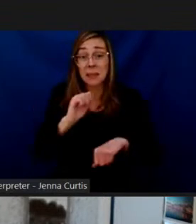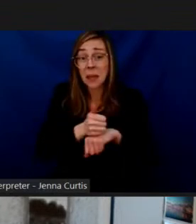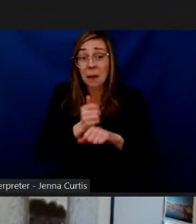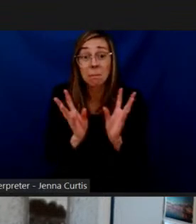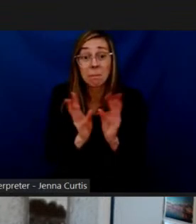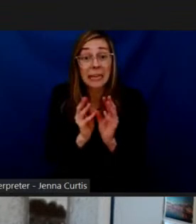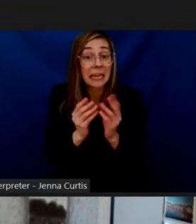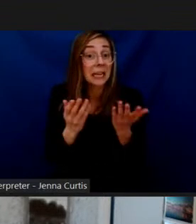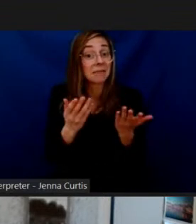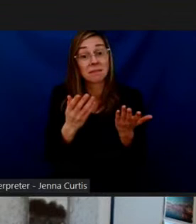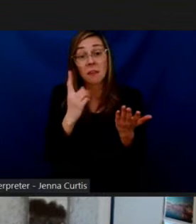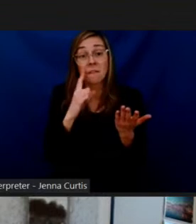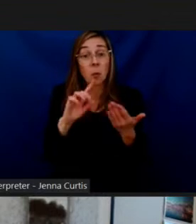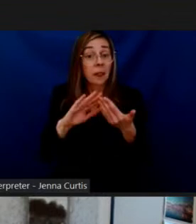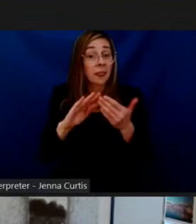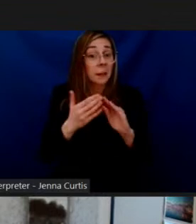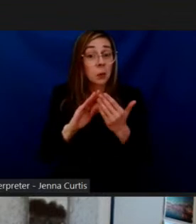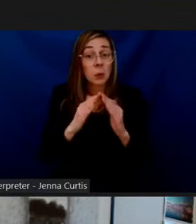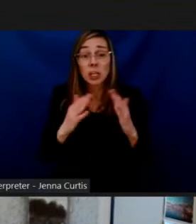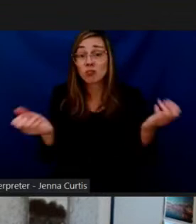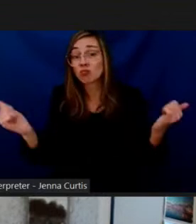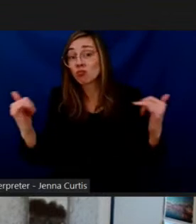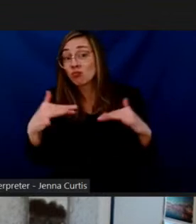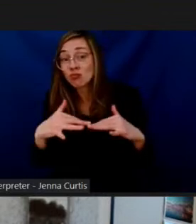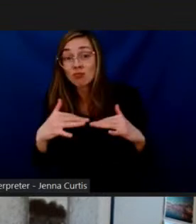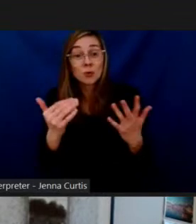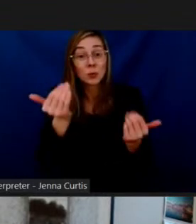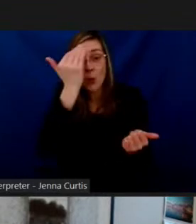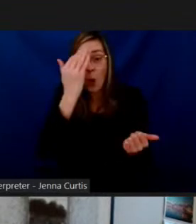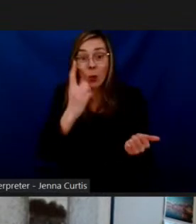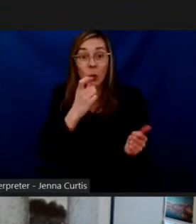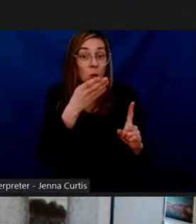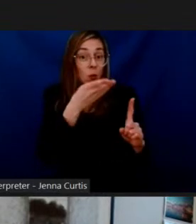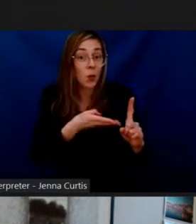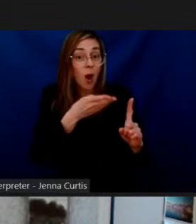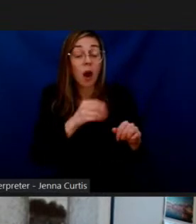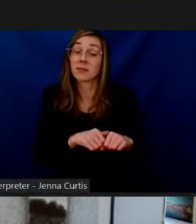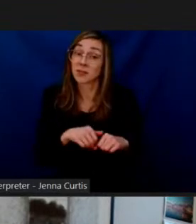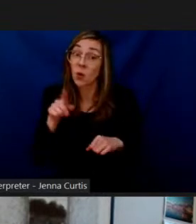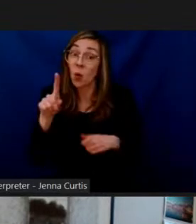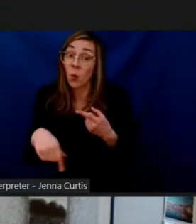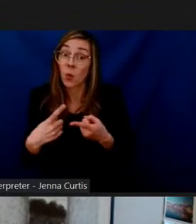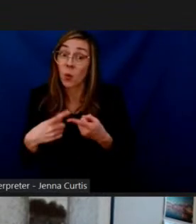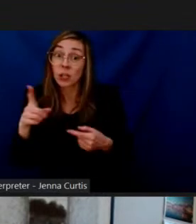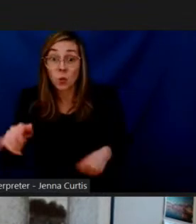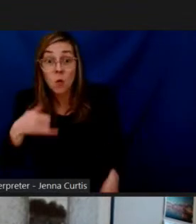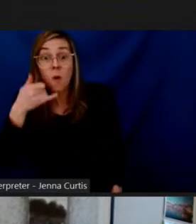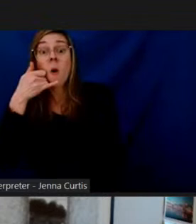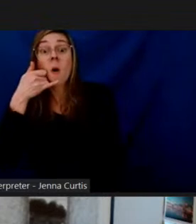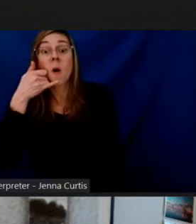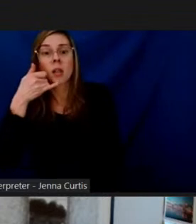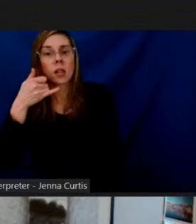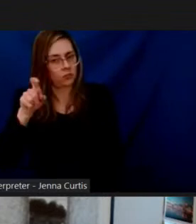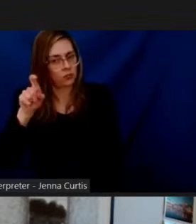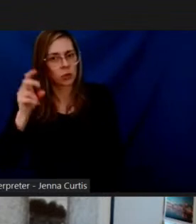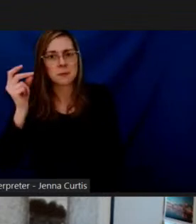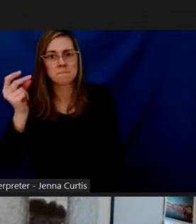get to know you. And so when you pick up that phone, it should be immediate